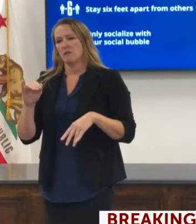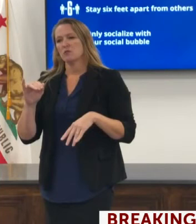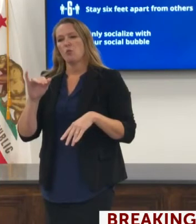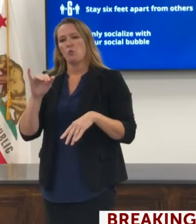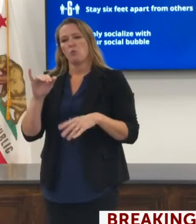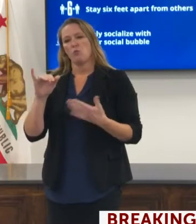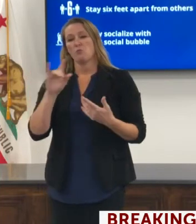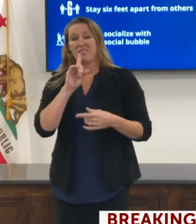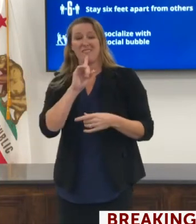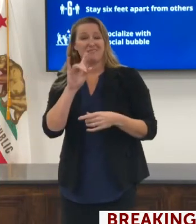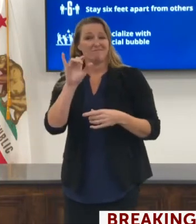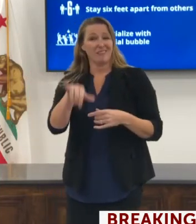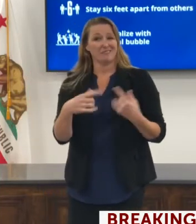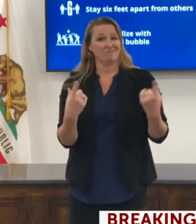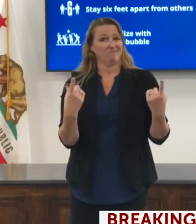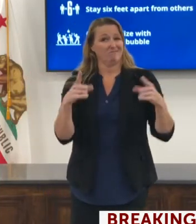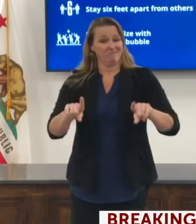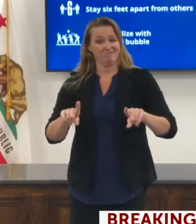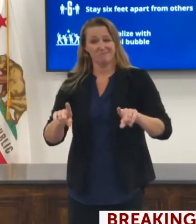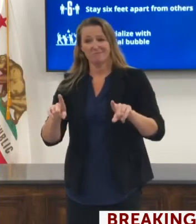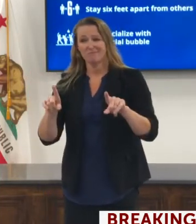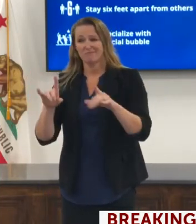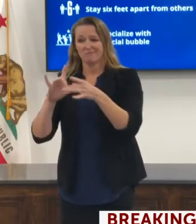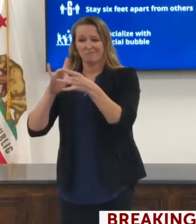So that is what's happening with